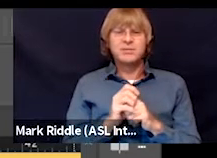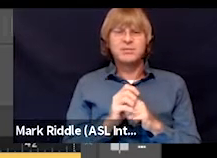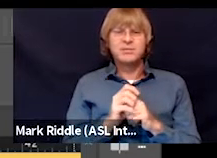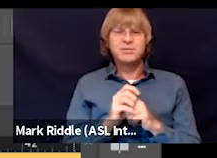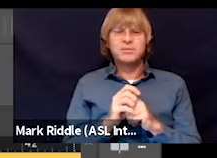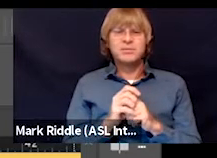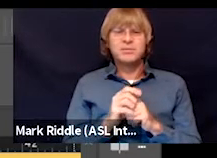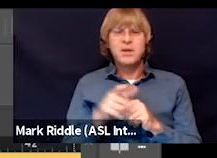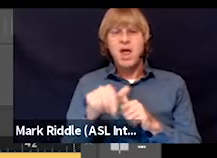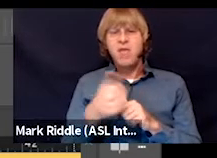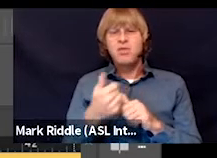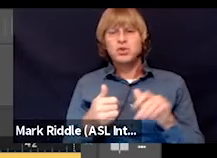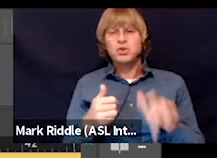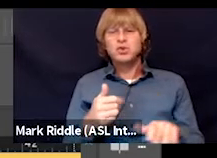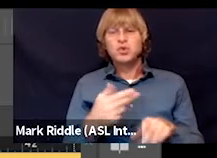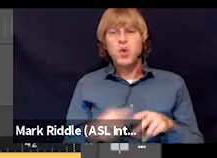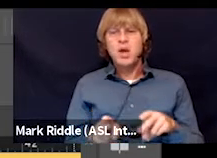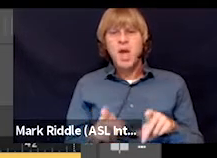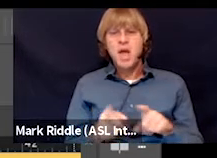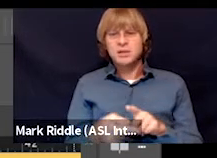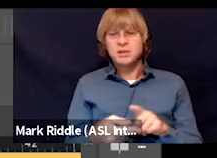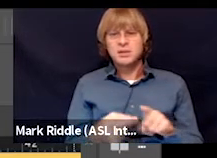Another shortcut is